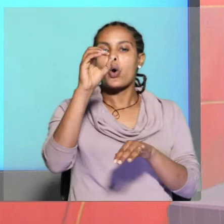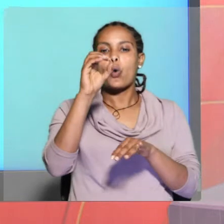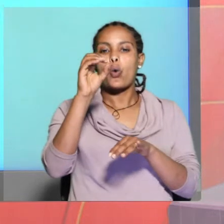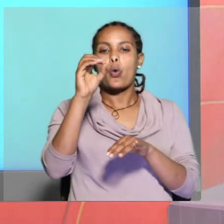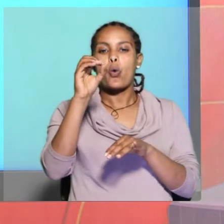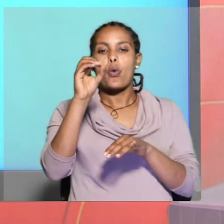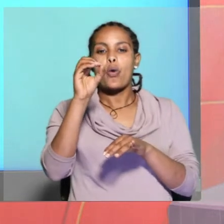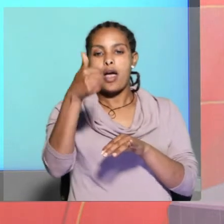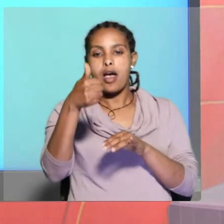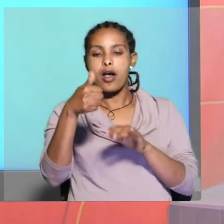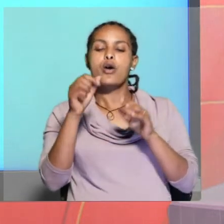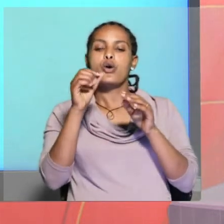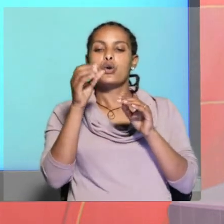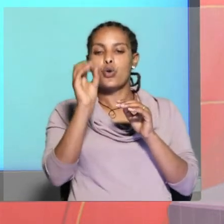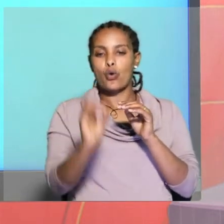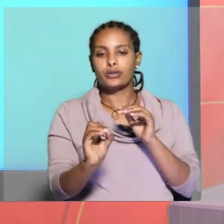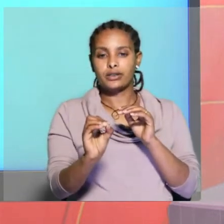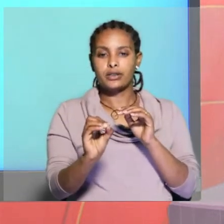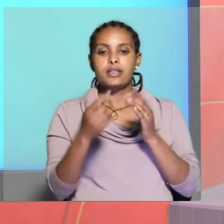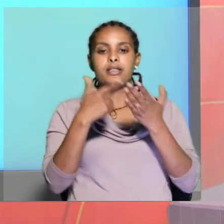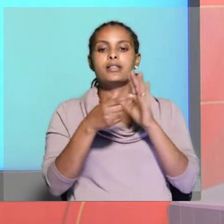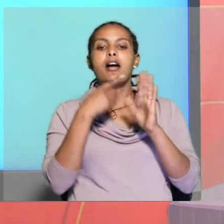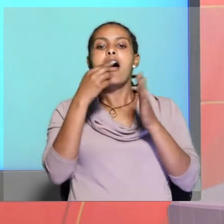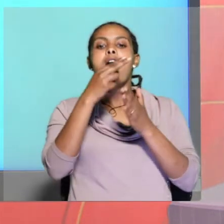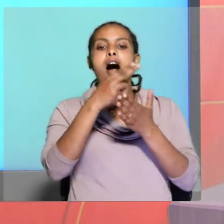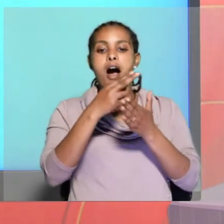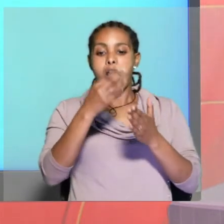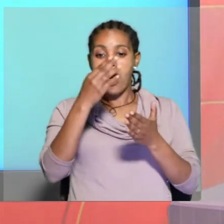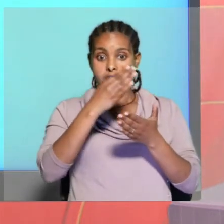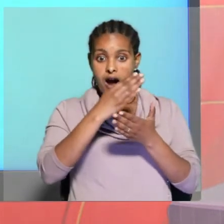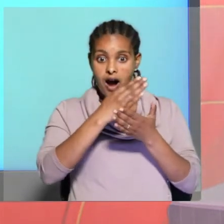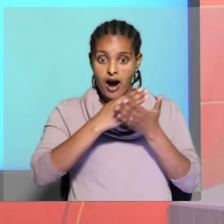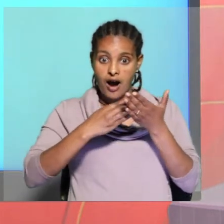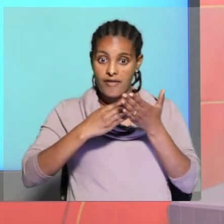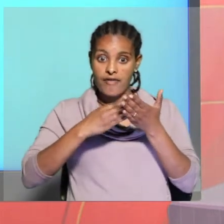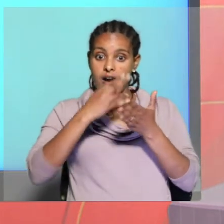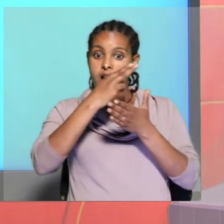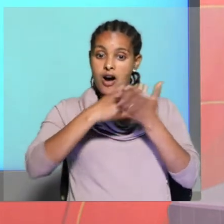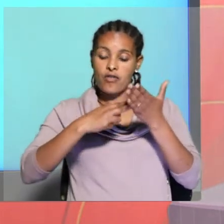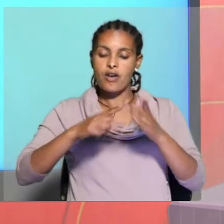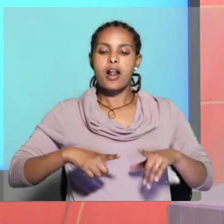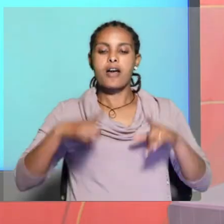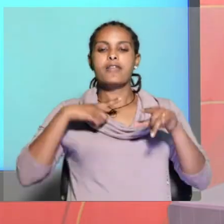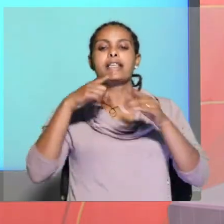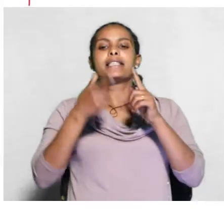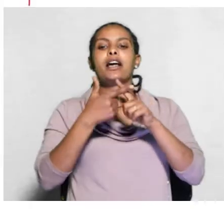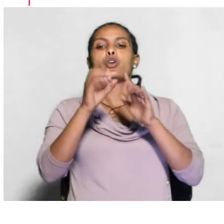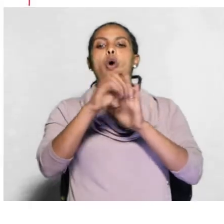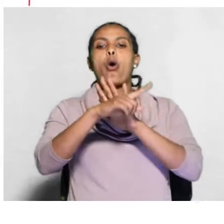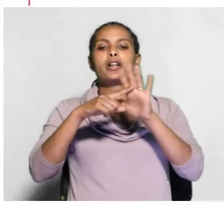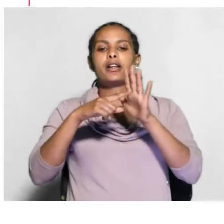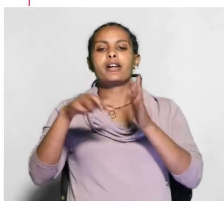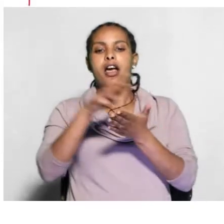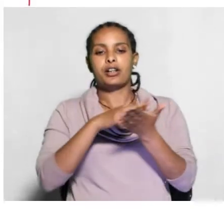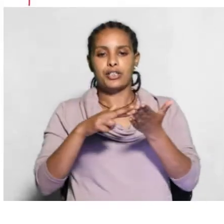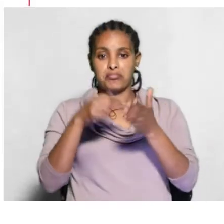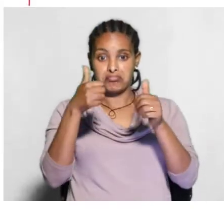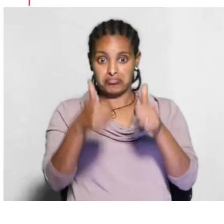A naught. This is half-life time for a second order reaction.